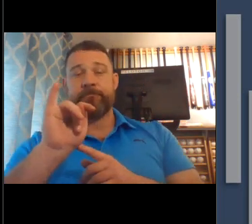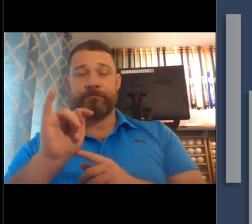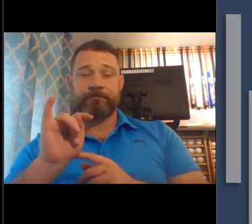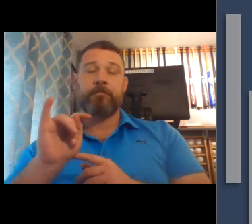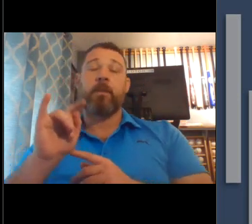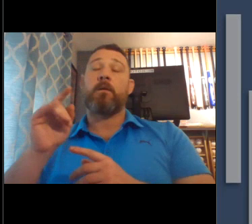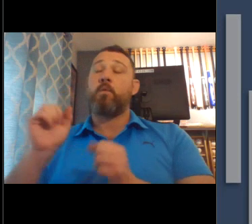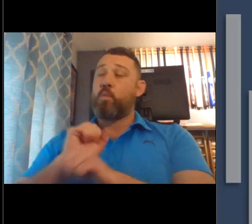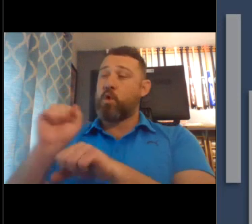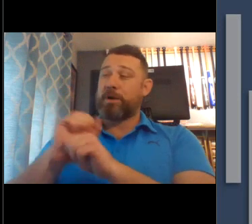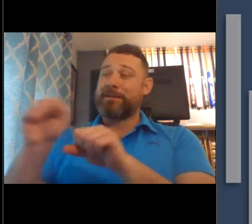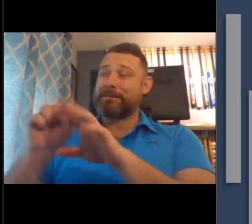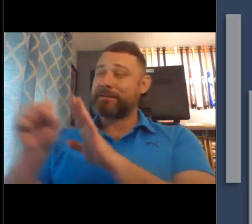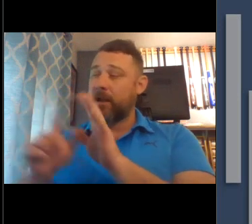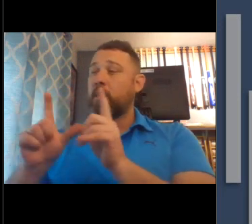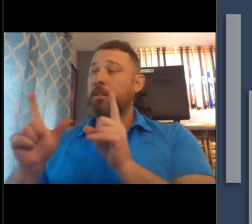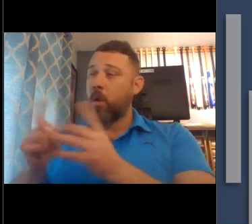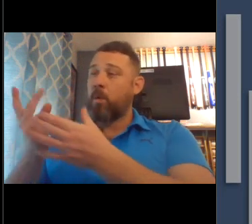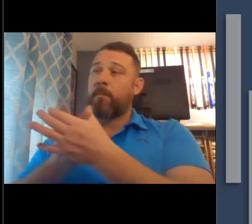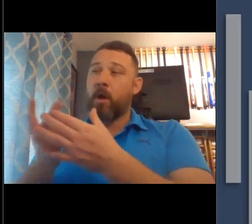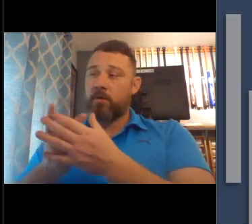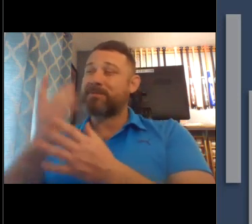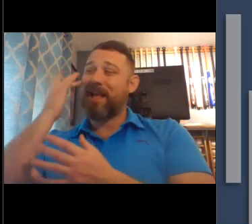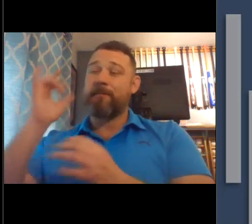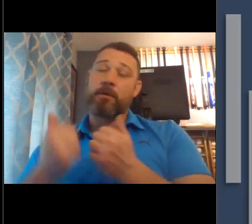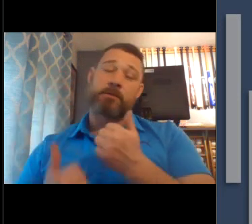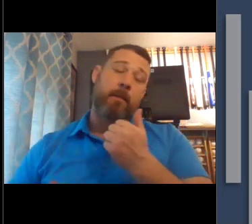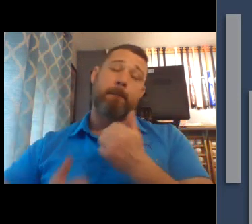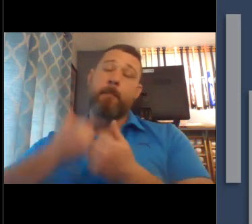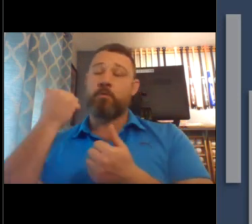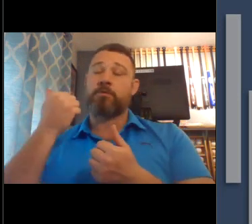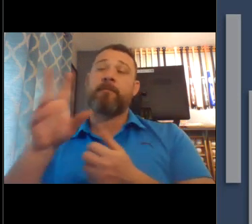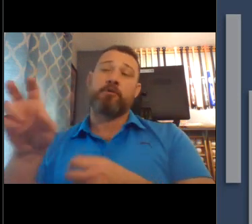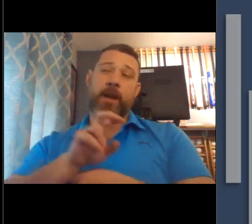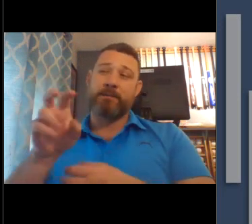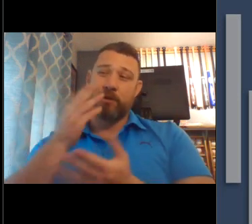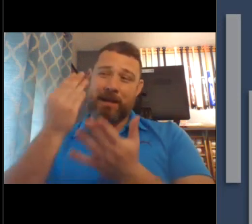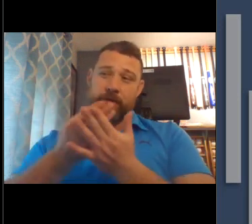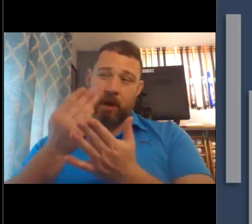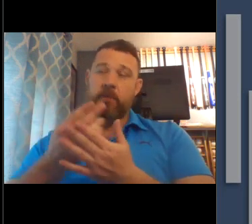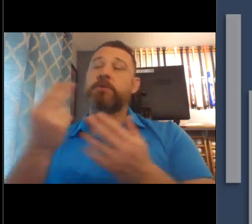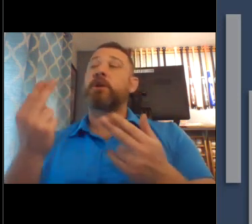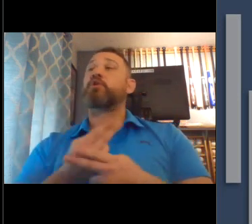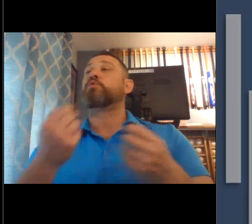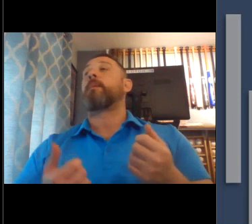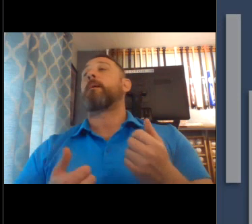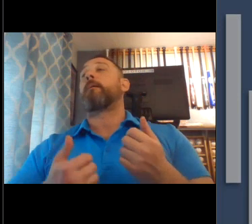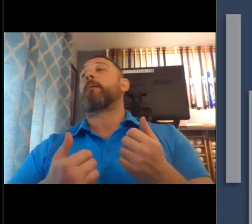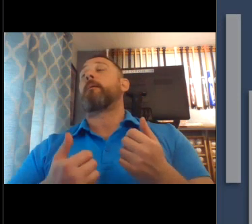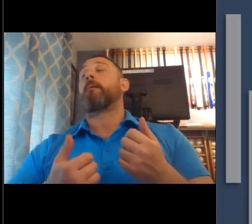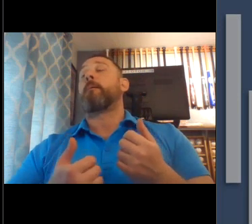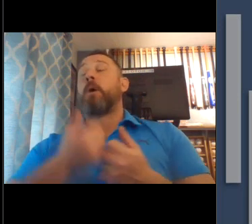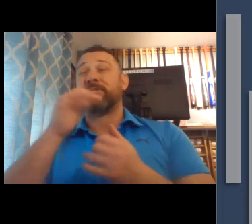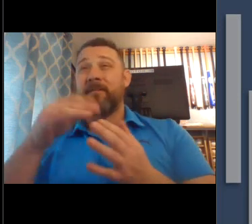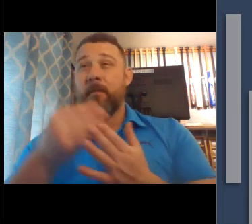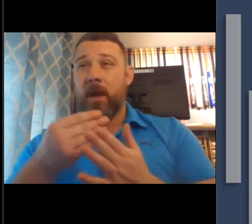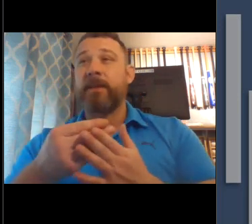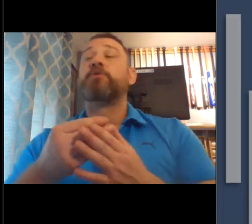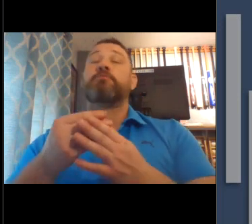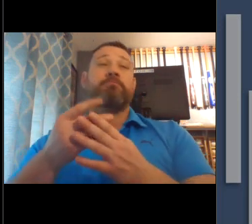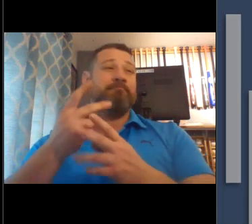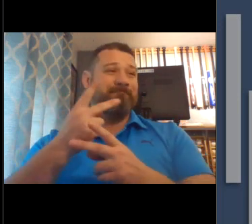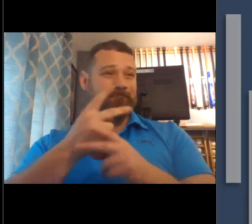partners to ensure California gets the most out of its transportation dollars and to use those dollars to also leverage funding opportunities at the federal